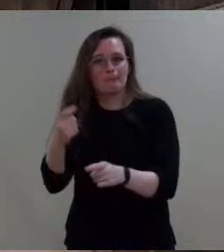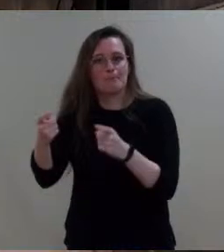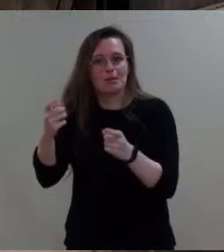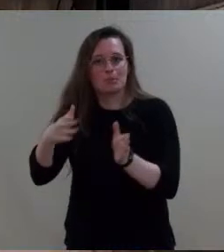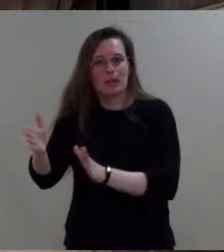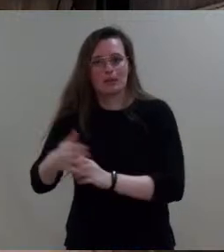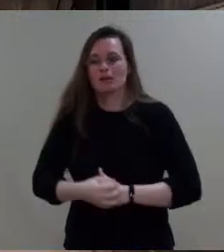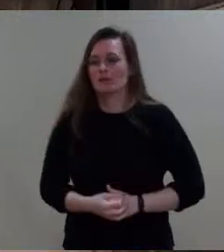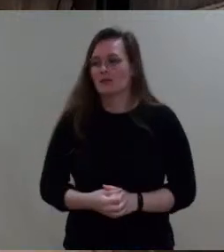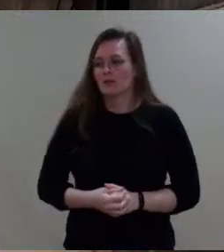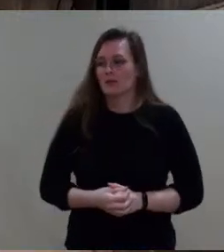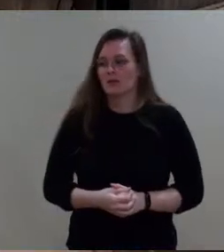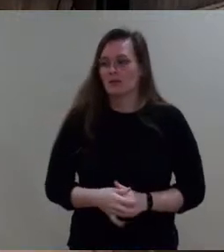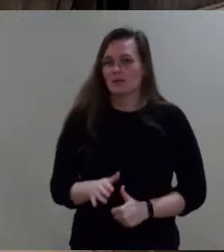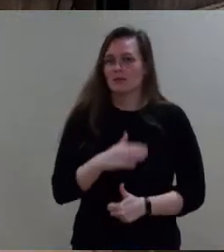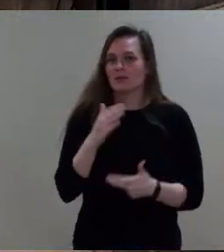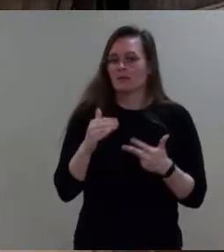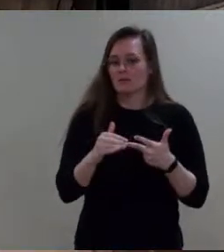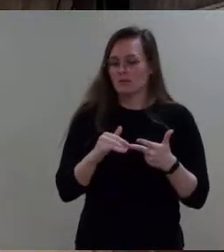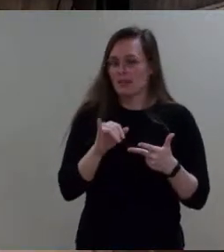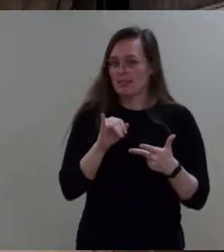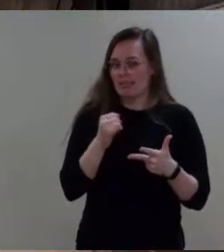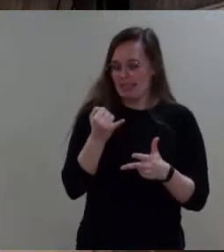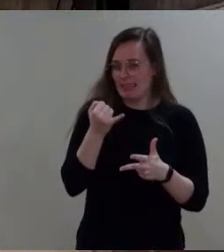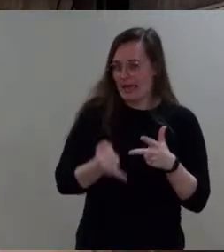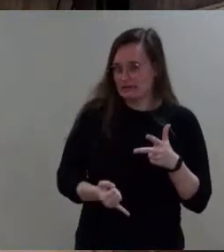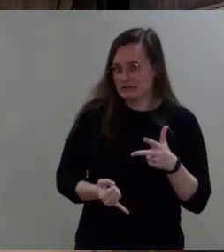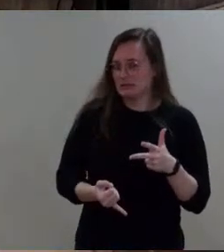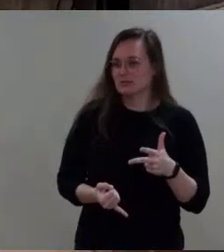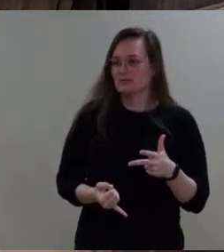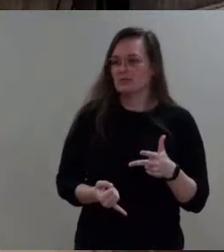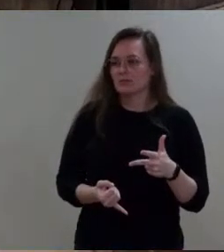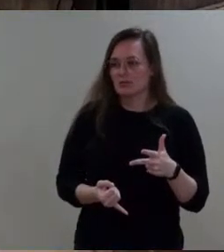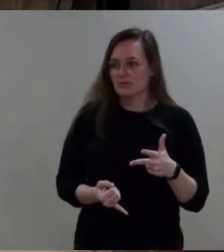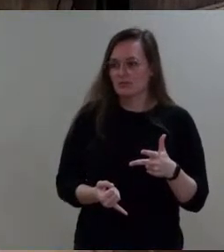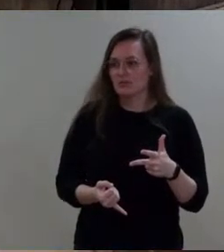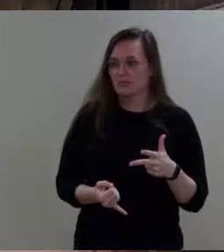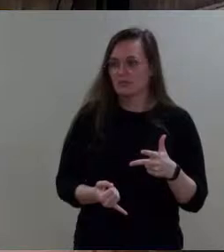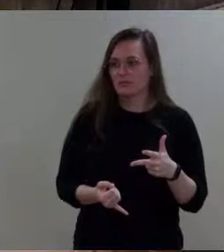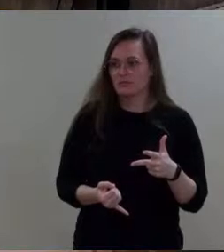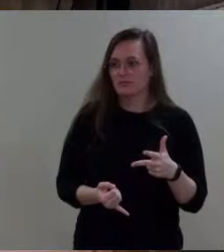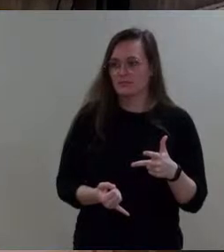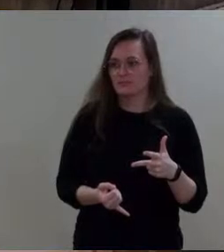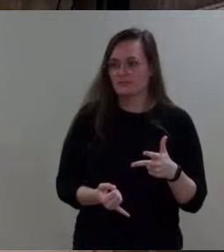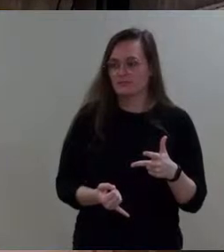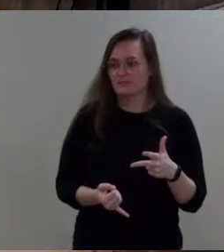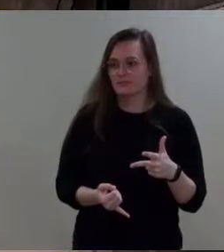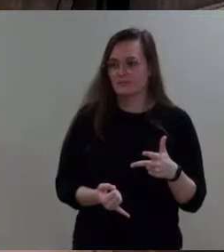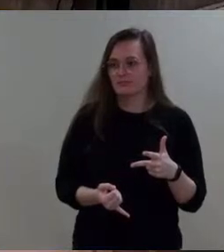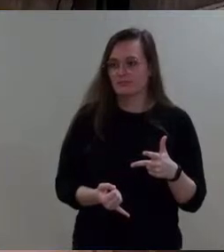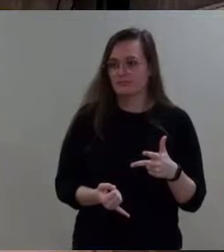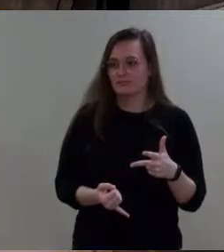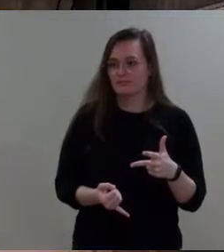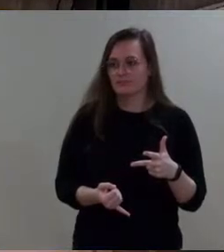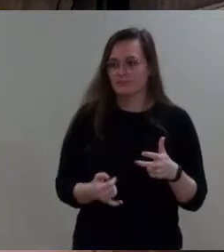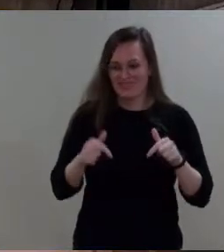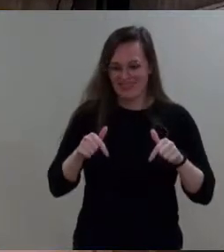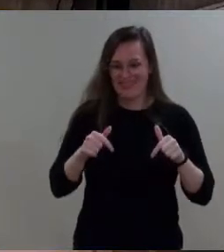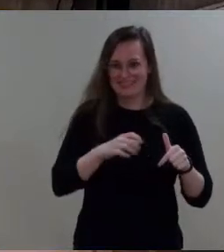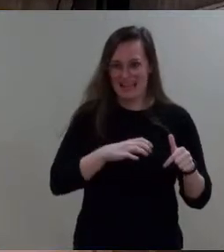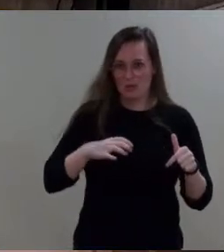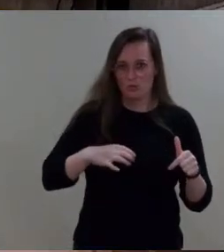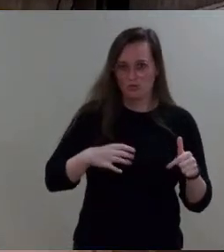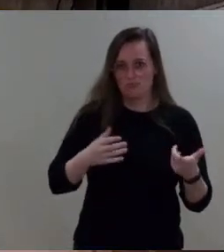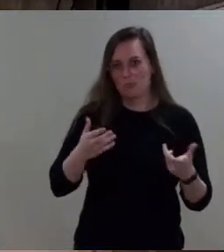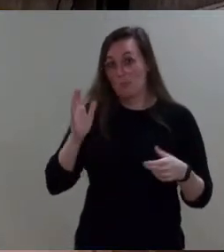my last comment would be, I think these are downfalls of maybe this council, previous